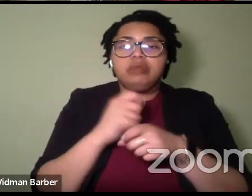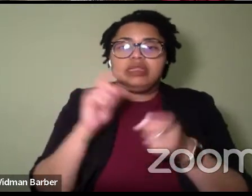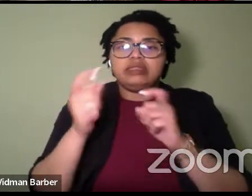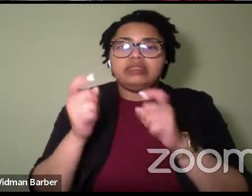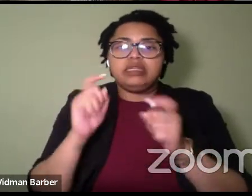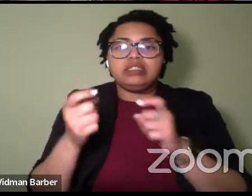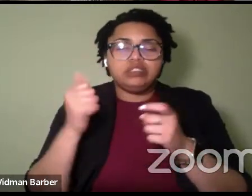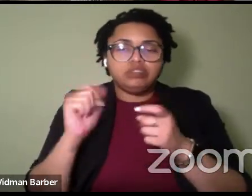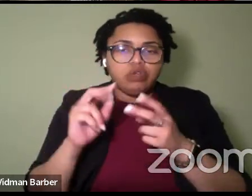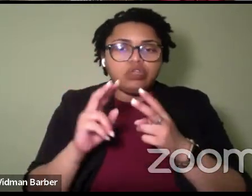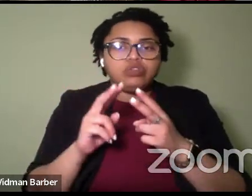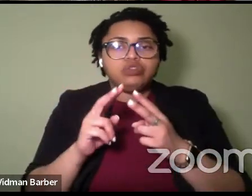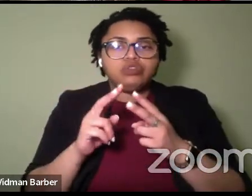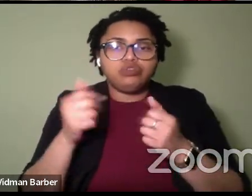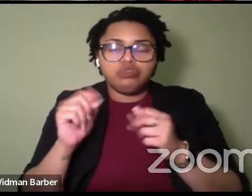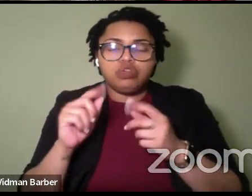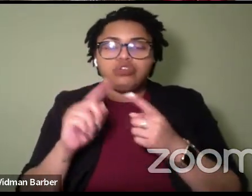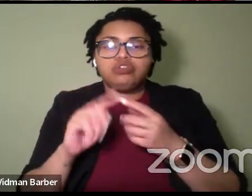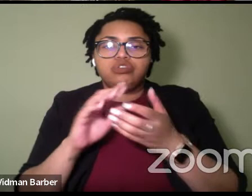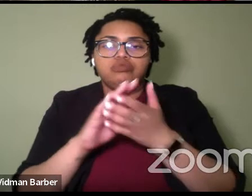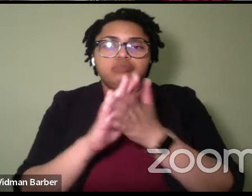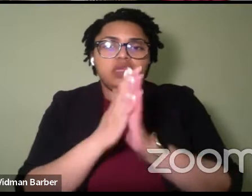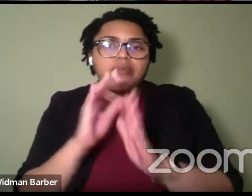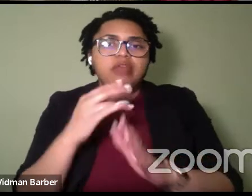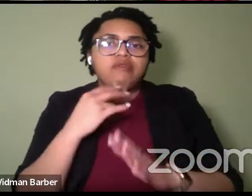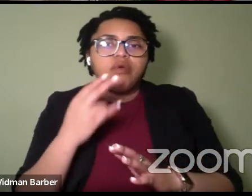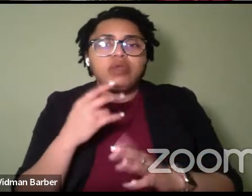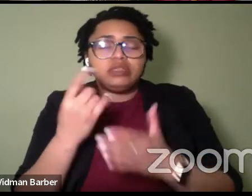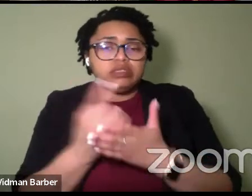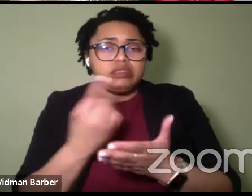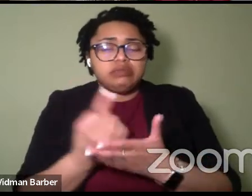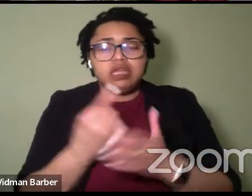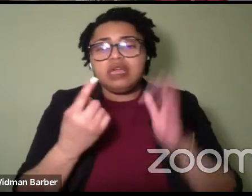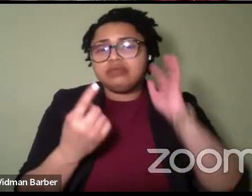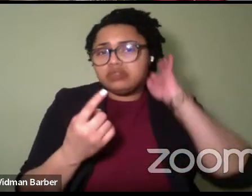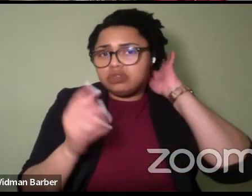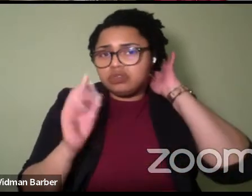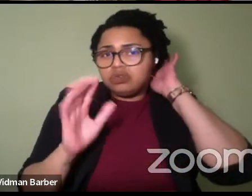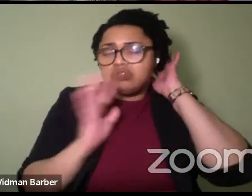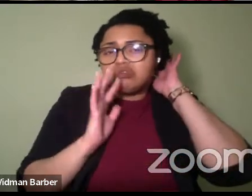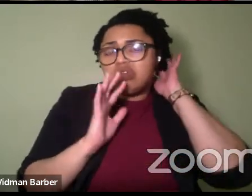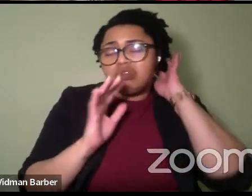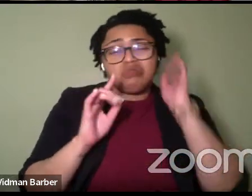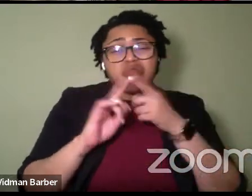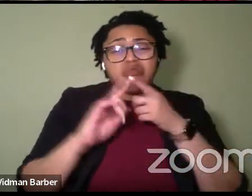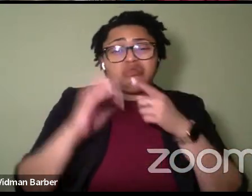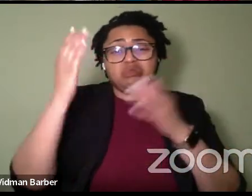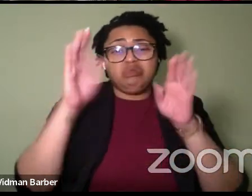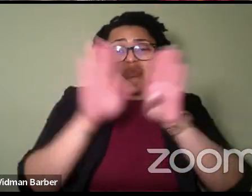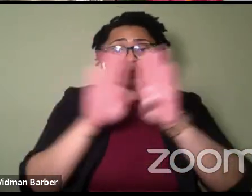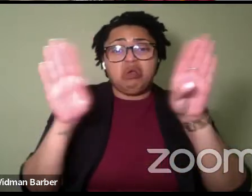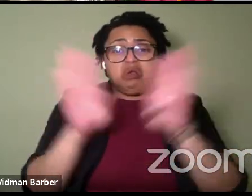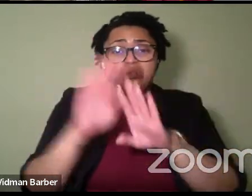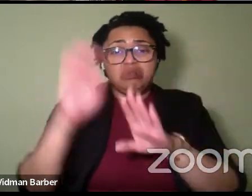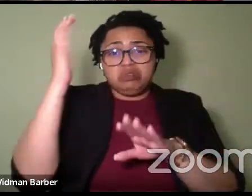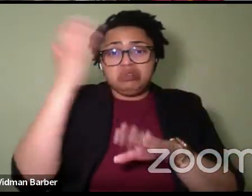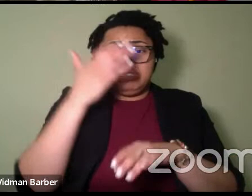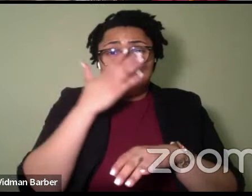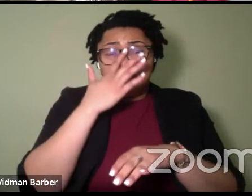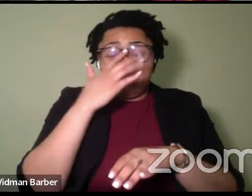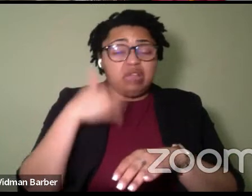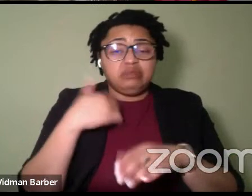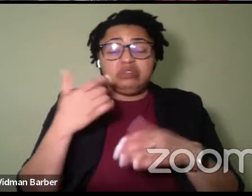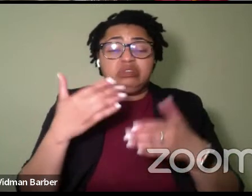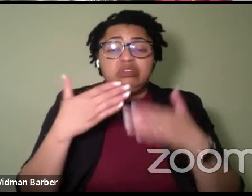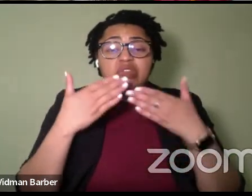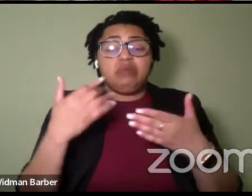to be the voice, and sometimes you're just talking to walls, it seems. And so I'm just so grateful to have other